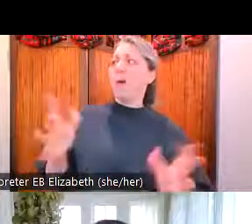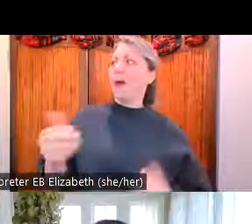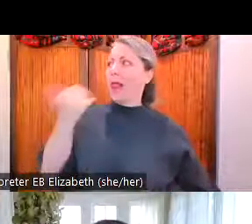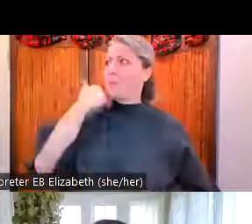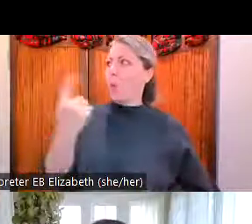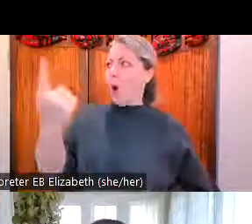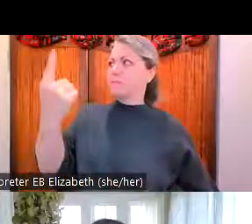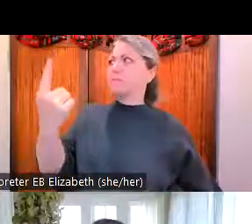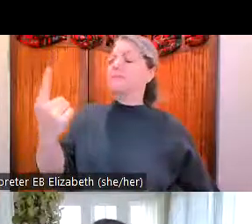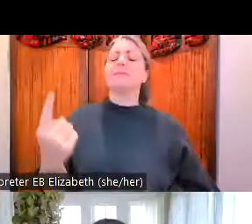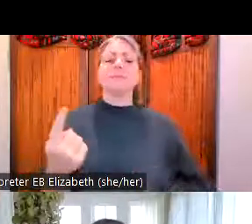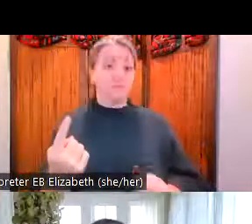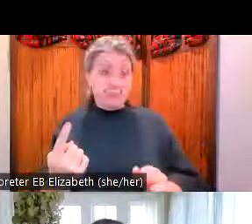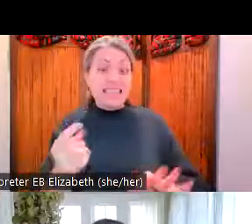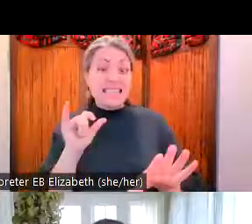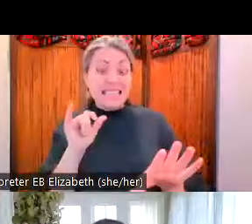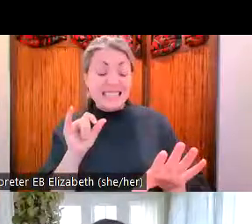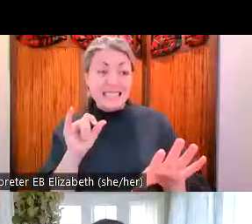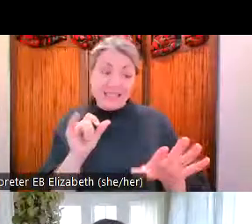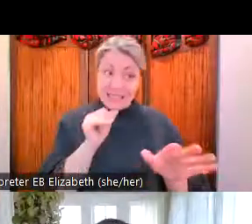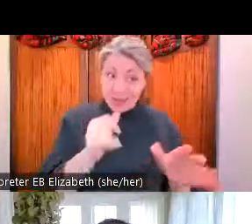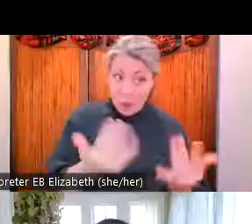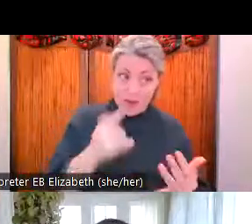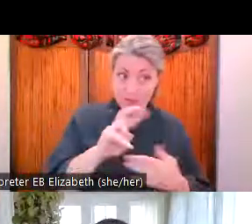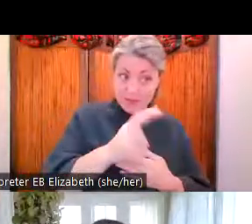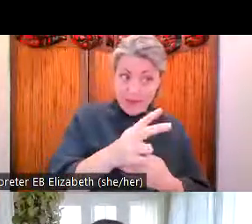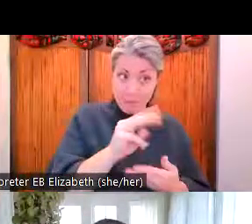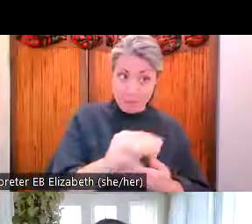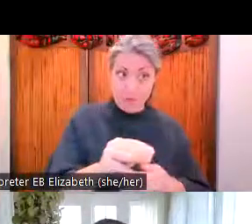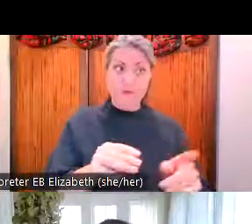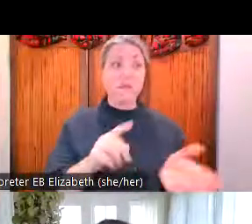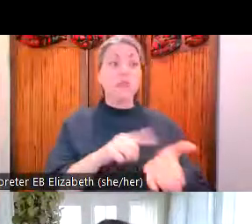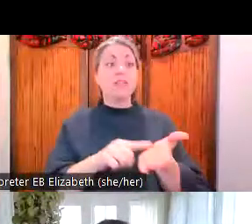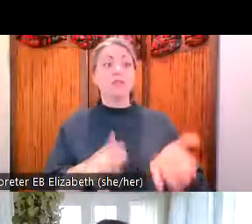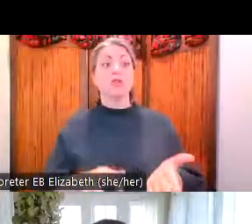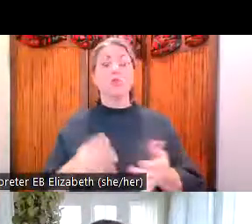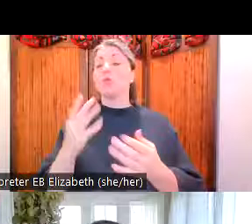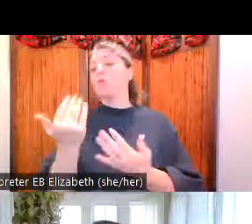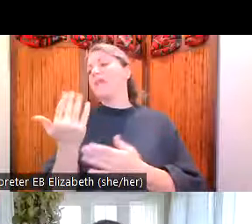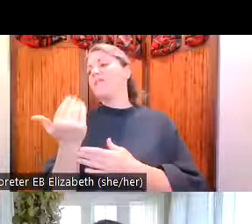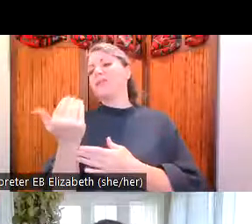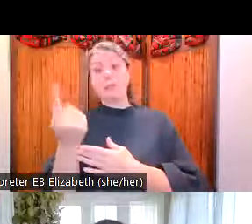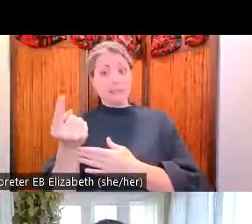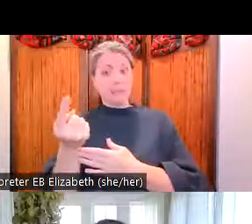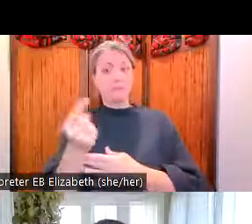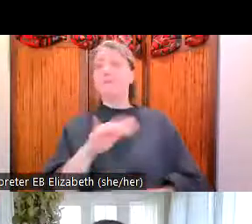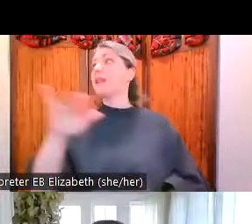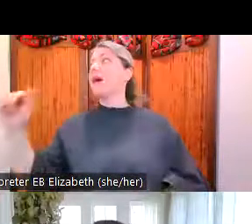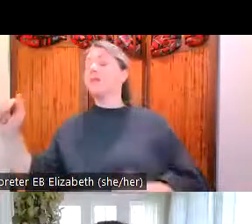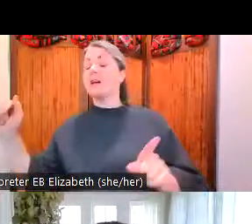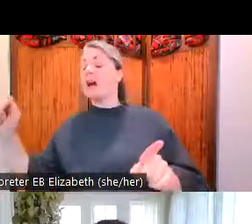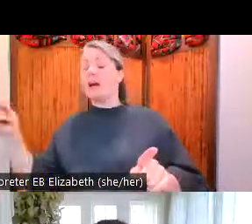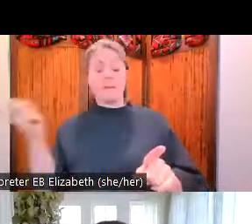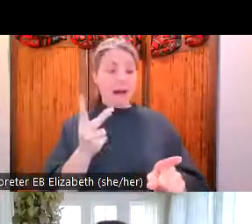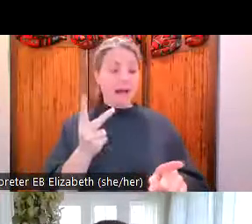for the second one long enough. So if the researchers didn't hear the ringing of the bell, they simply came back after 15 minutes. There have been a